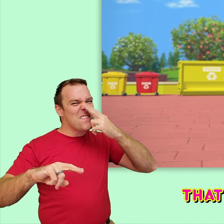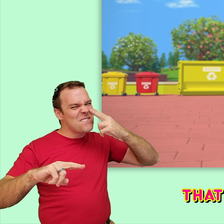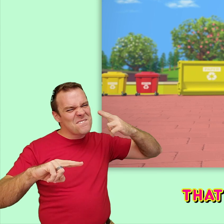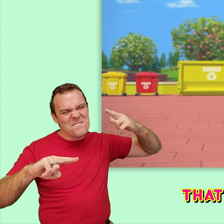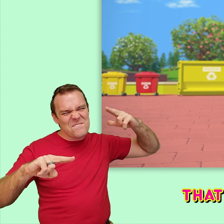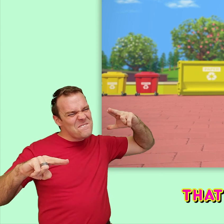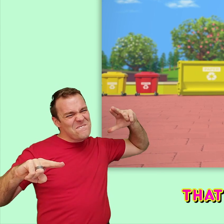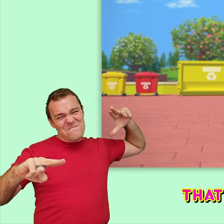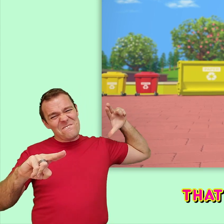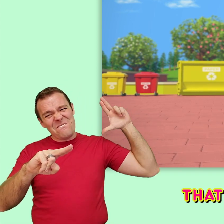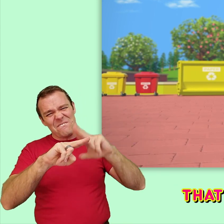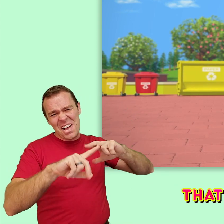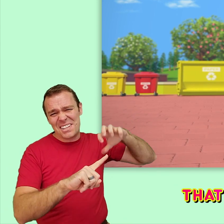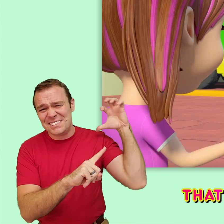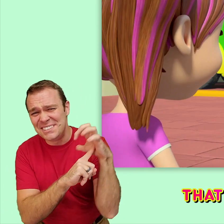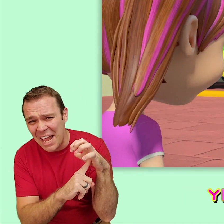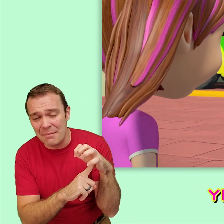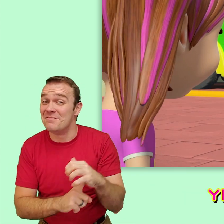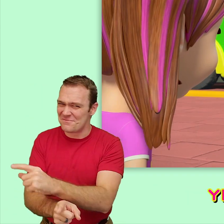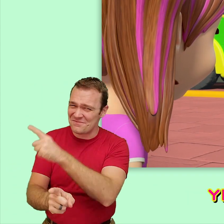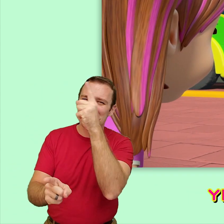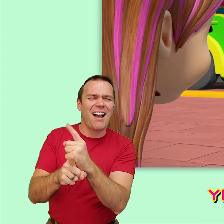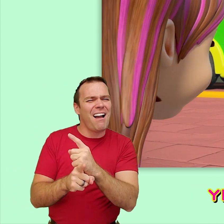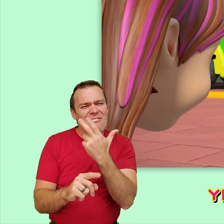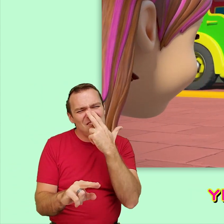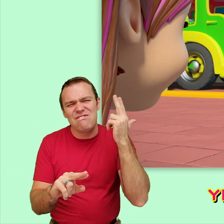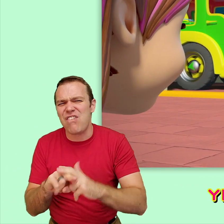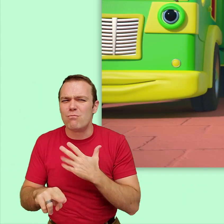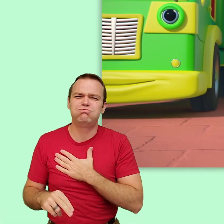That was so much fun! Yeah, that was a